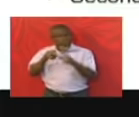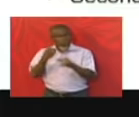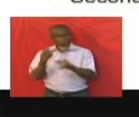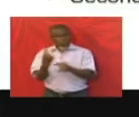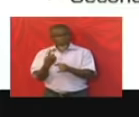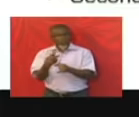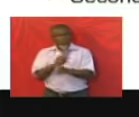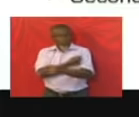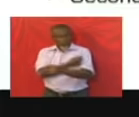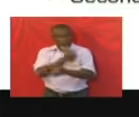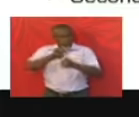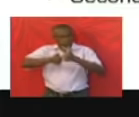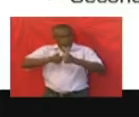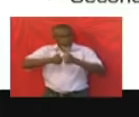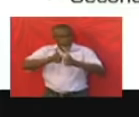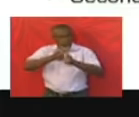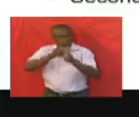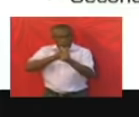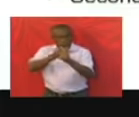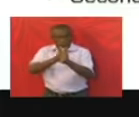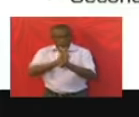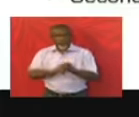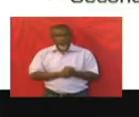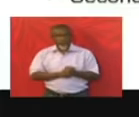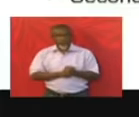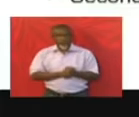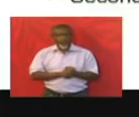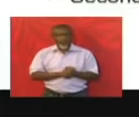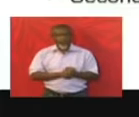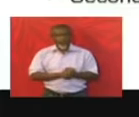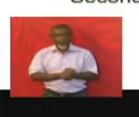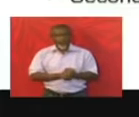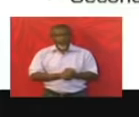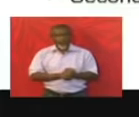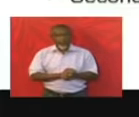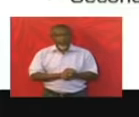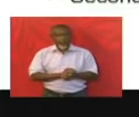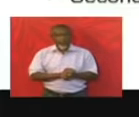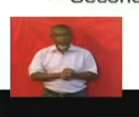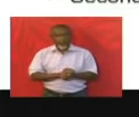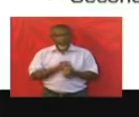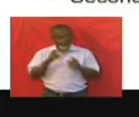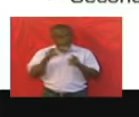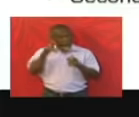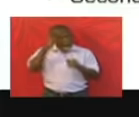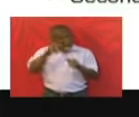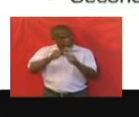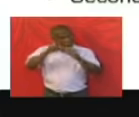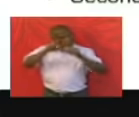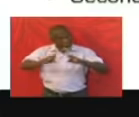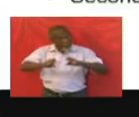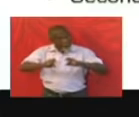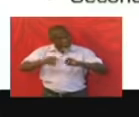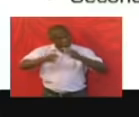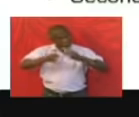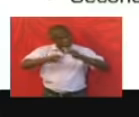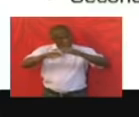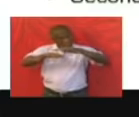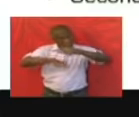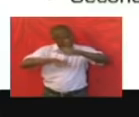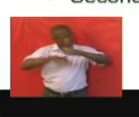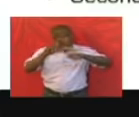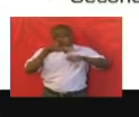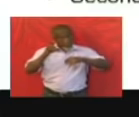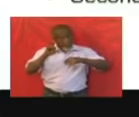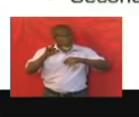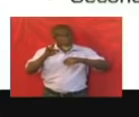who are underage, you follow the current system where you will have to sign forms, a guardian has to approve. These are for